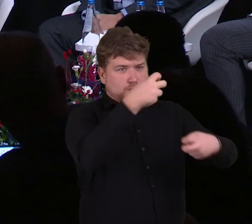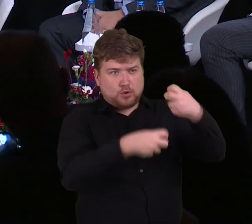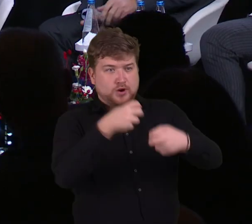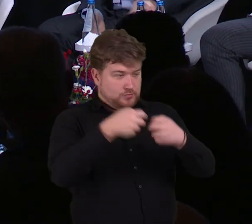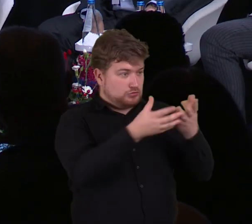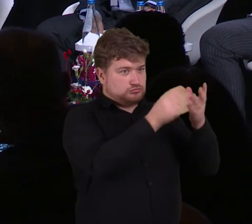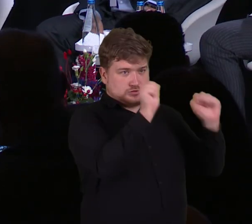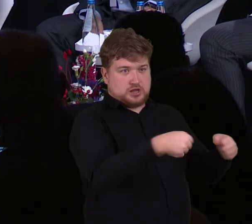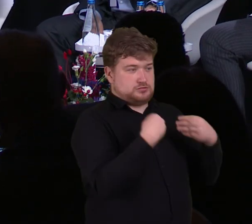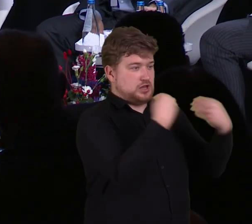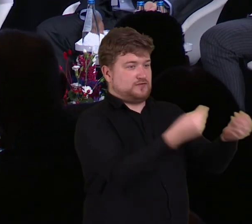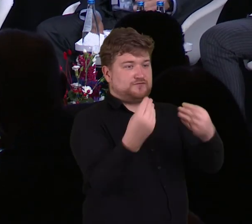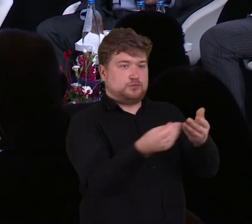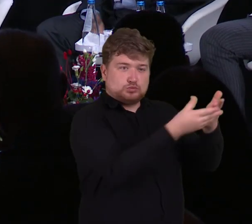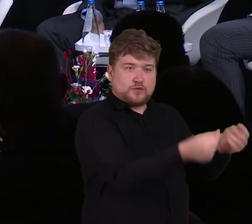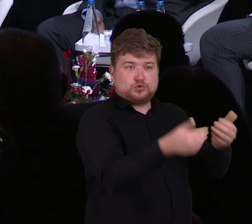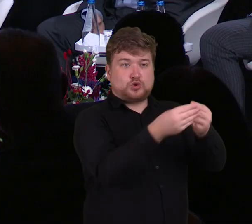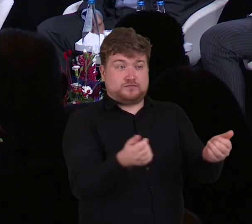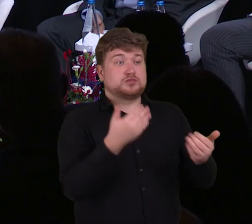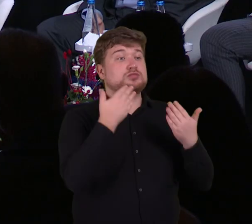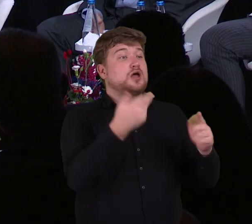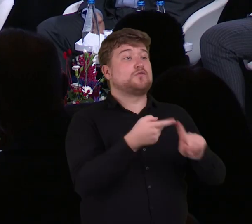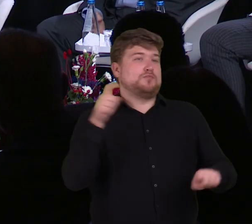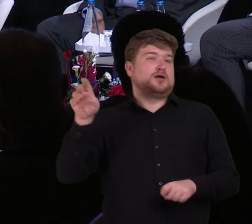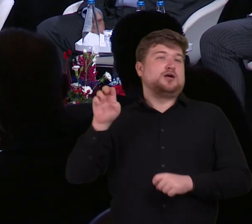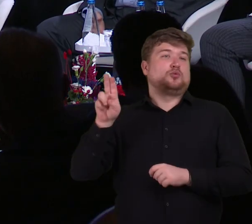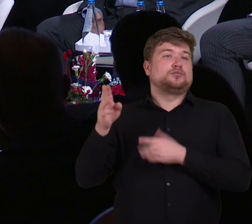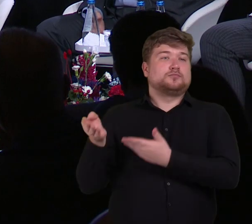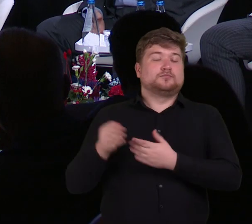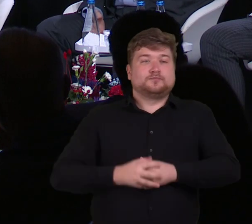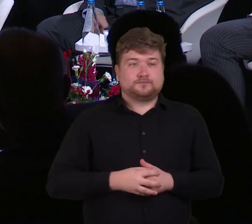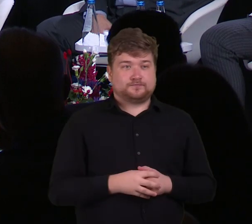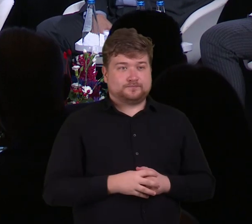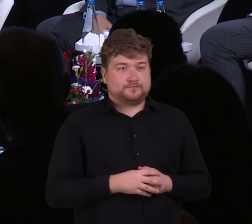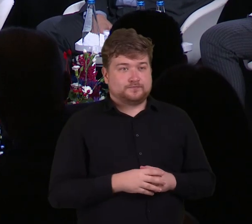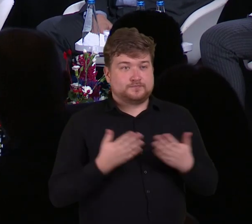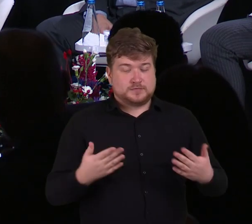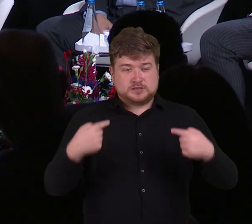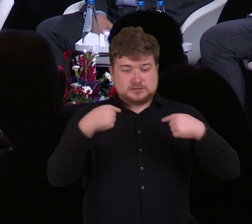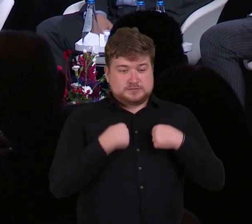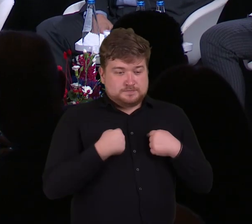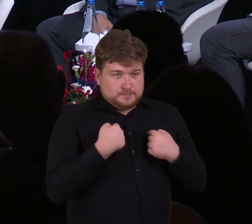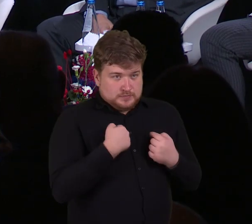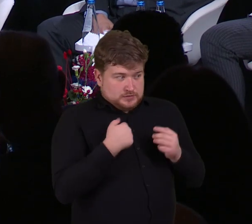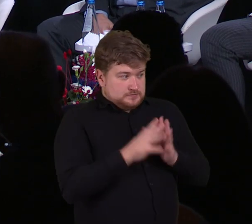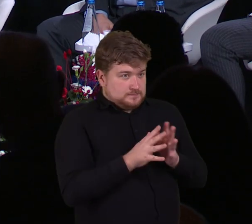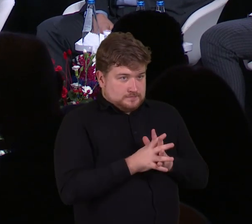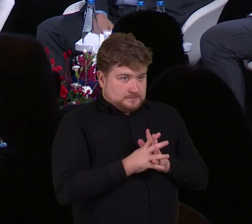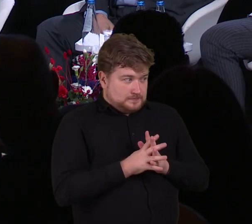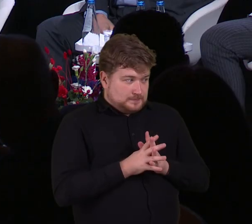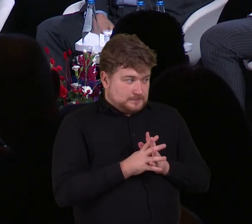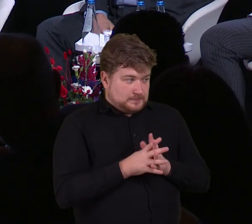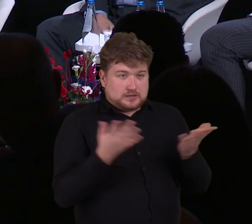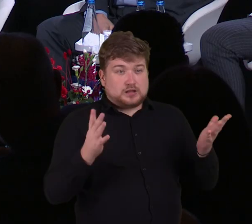a twoje 2 punkty na przyszłość? What about your 2 tips for the future? From my perspective, everything is good? Well,